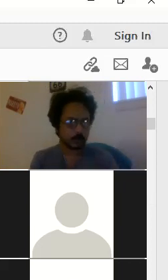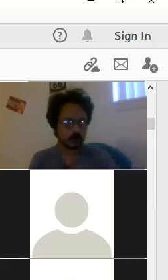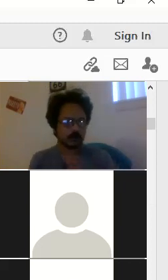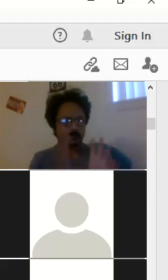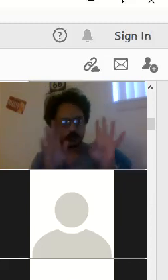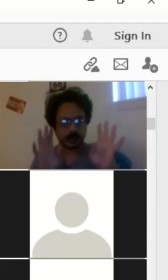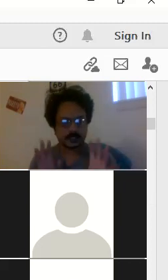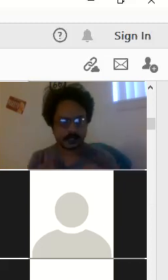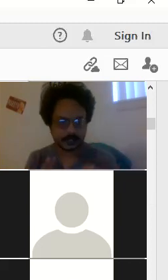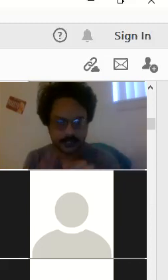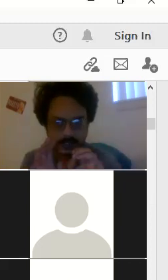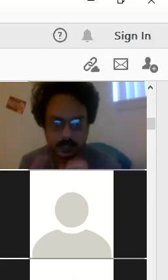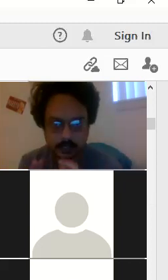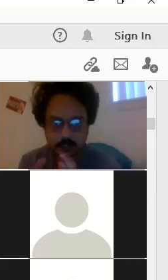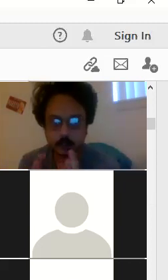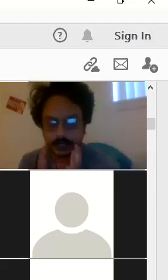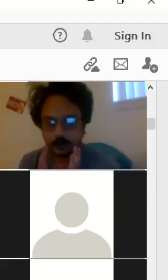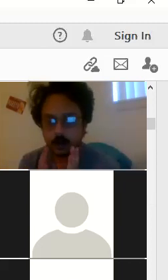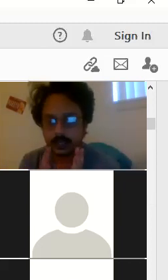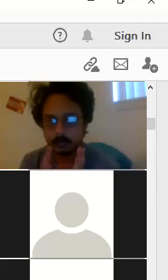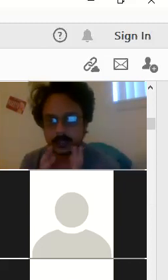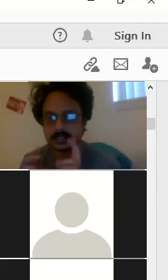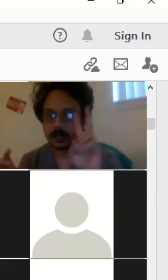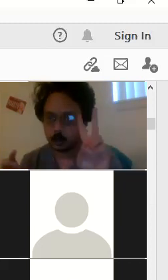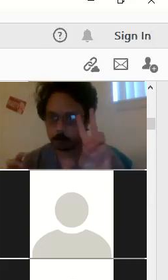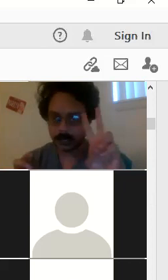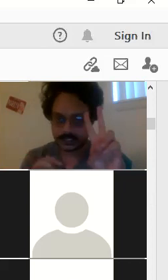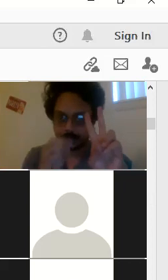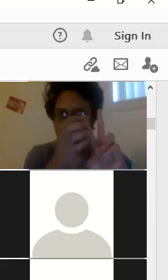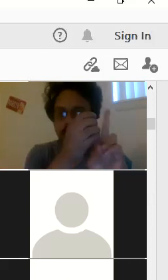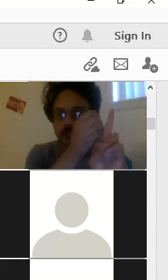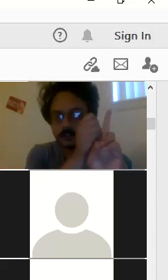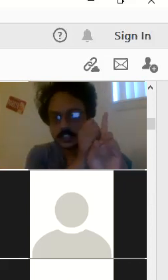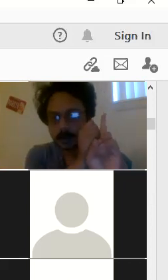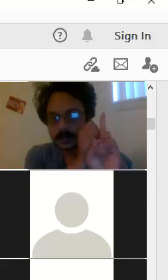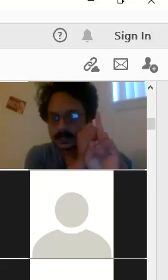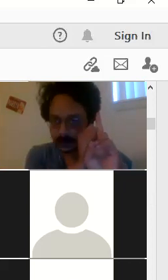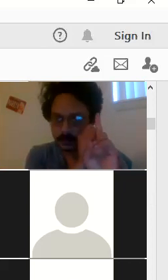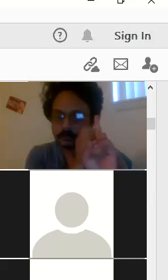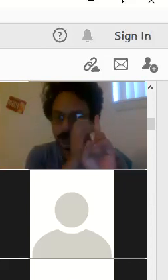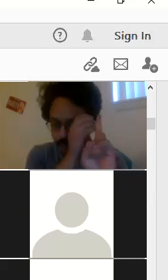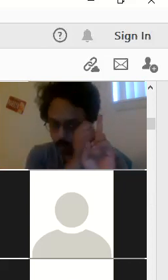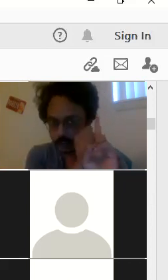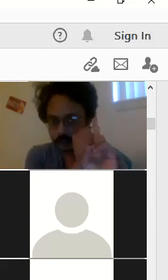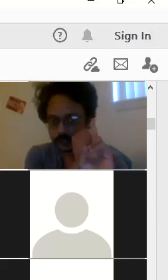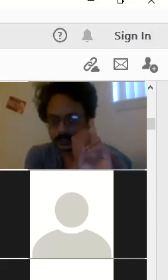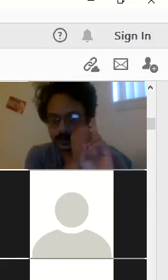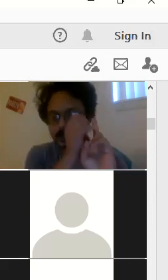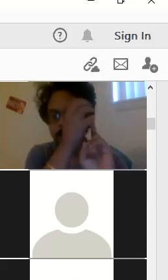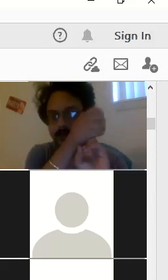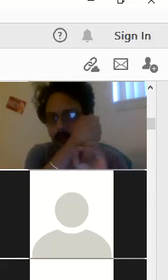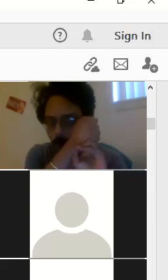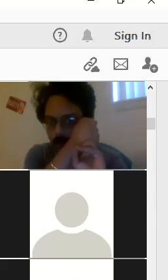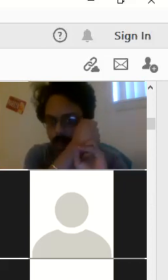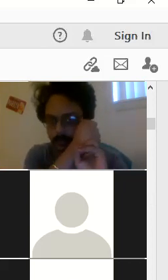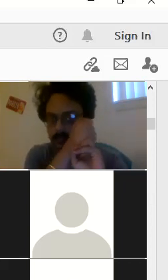look at all of the names, but you guys are correct. Yes. So n log n means there are two parts here. The first part is n. We are going to look into that in a